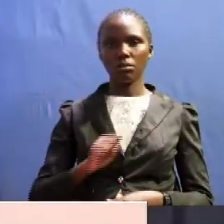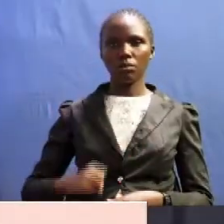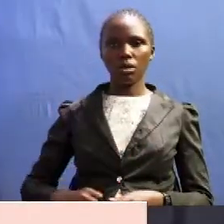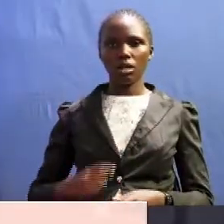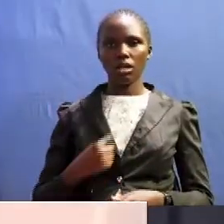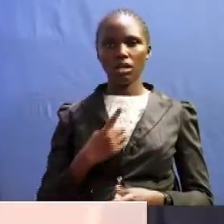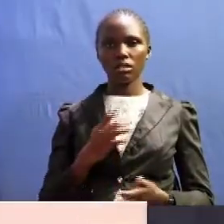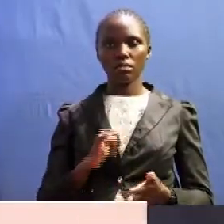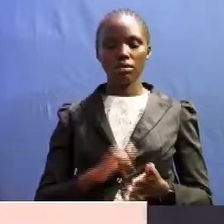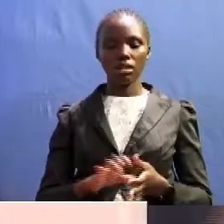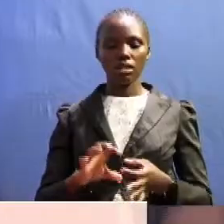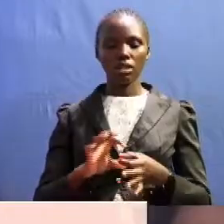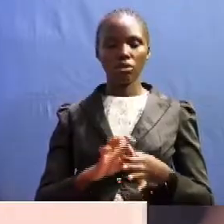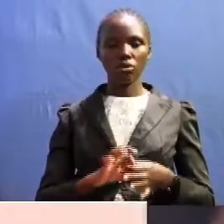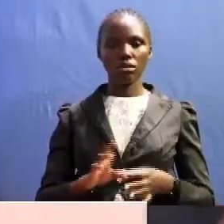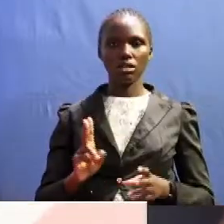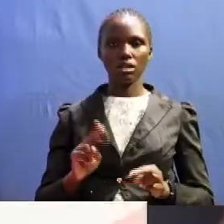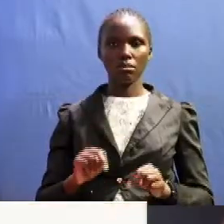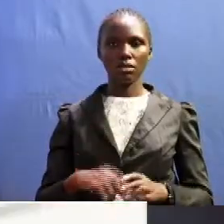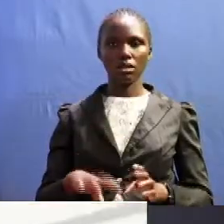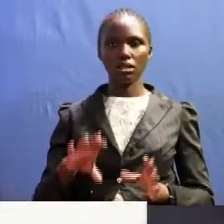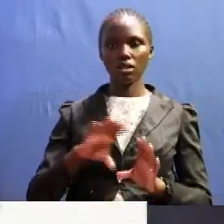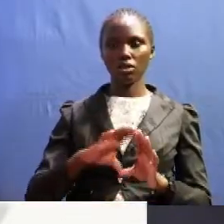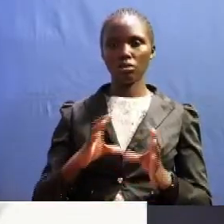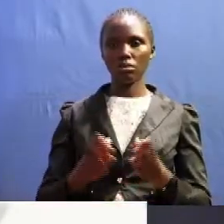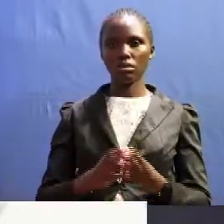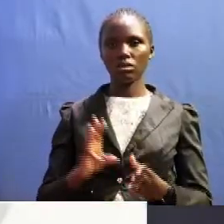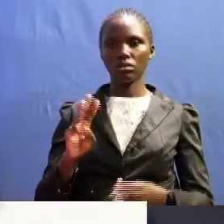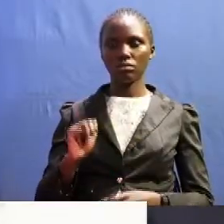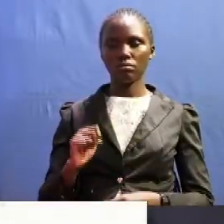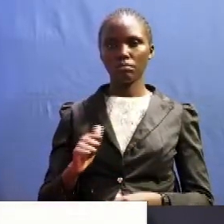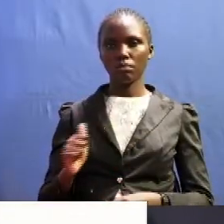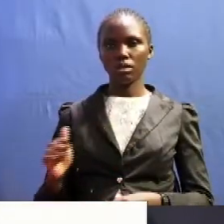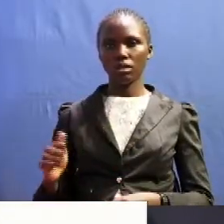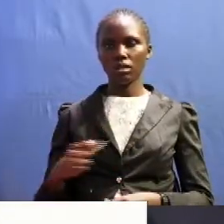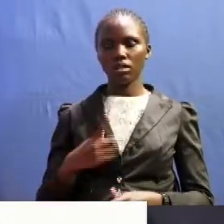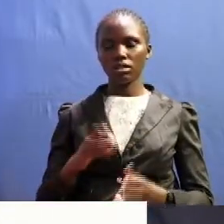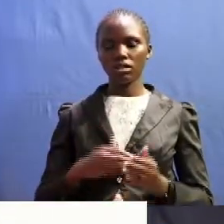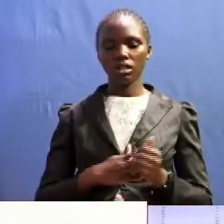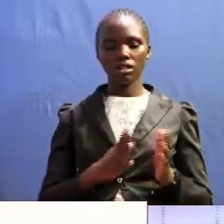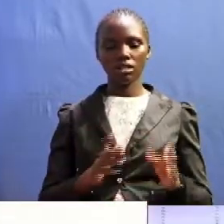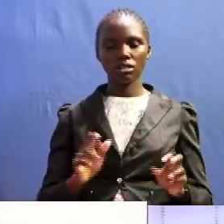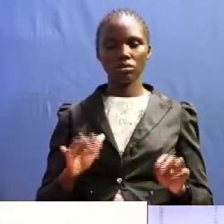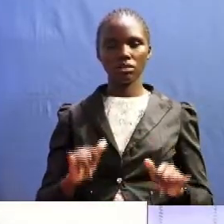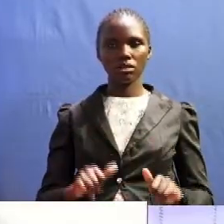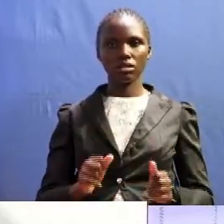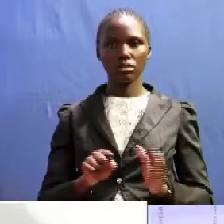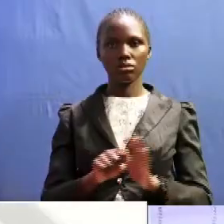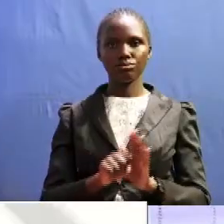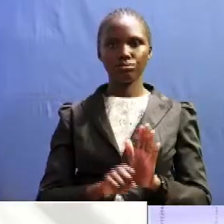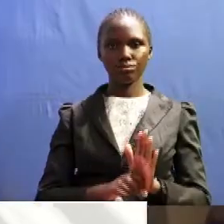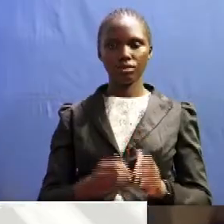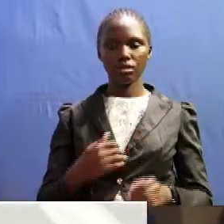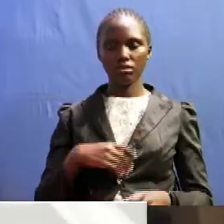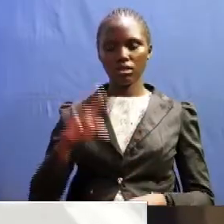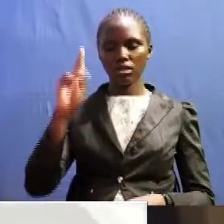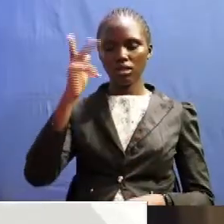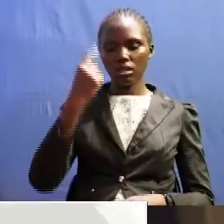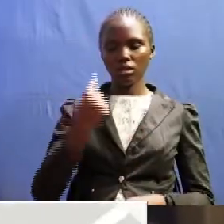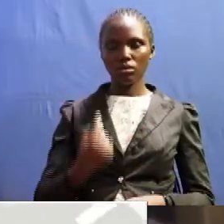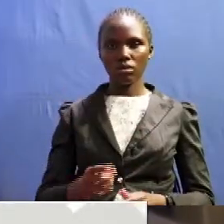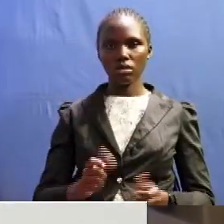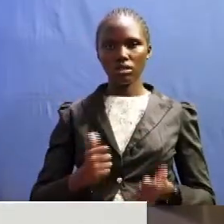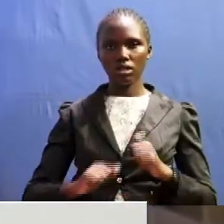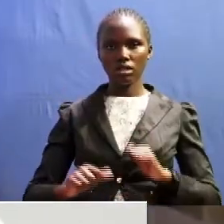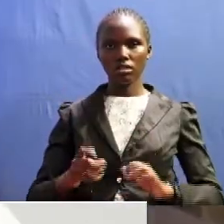cautioned members of the Maa community against being misled by self-seeking leaders, urging them instead to support the Kenya Kwanza government administration to